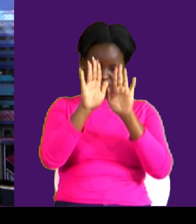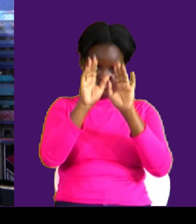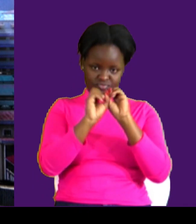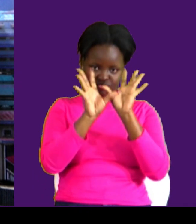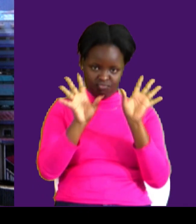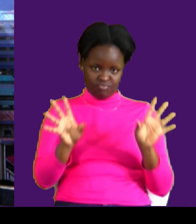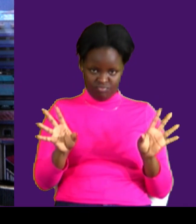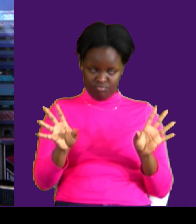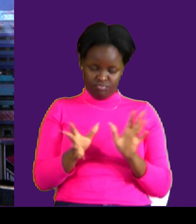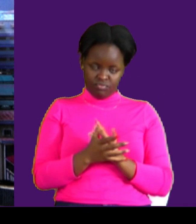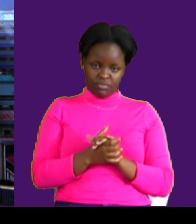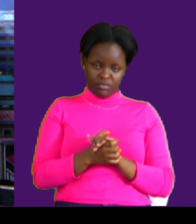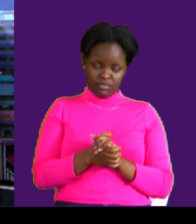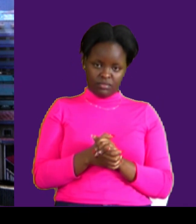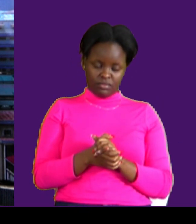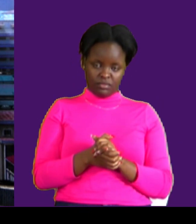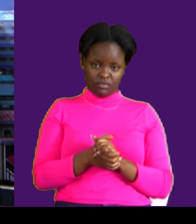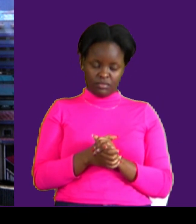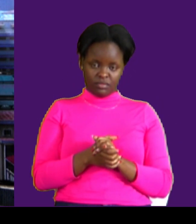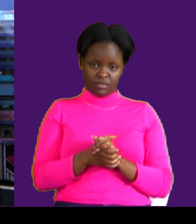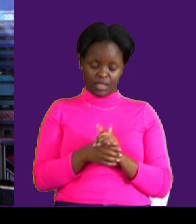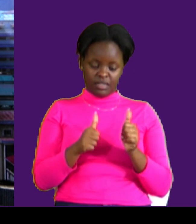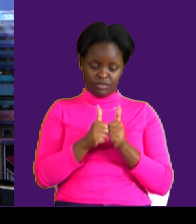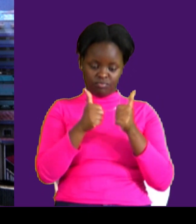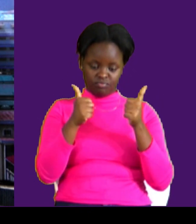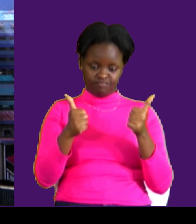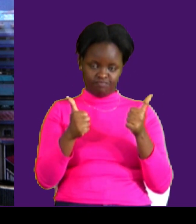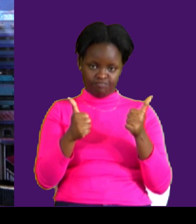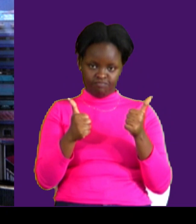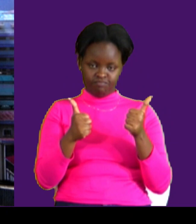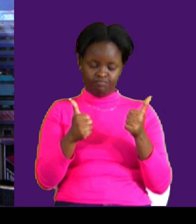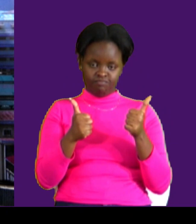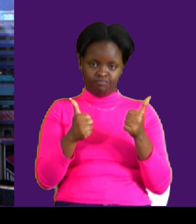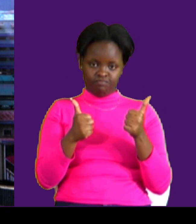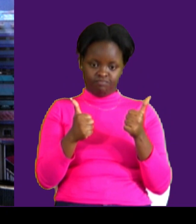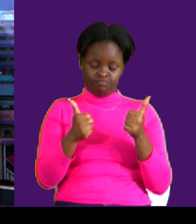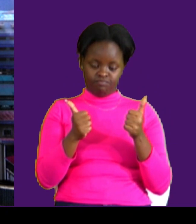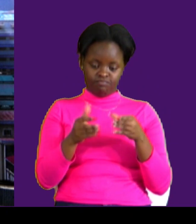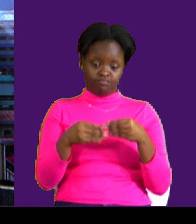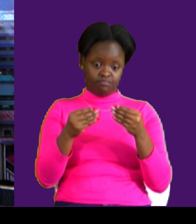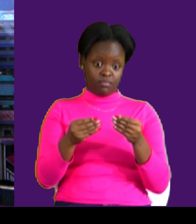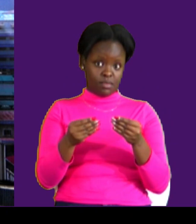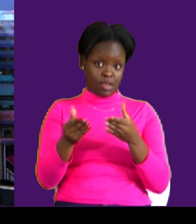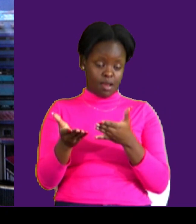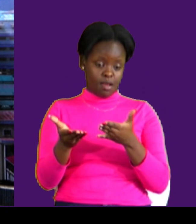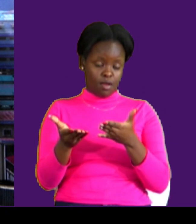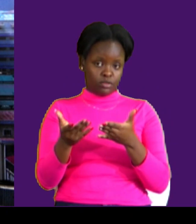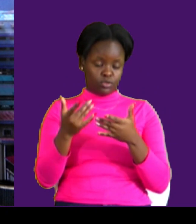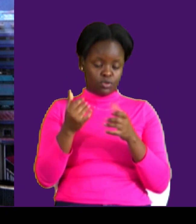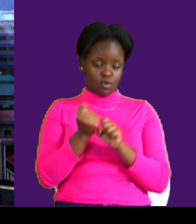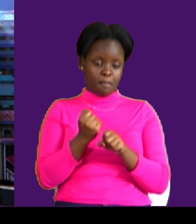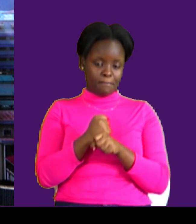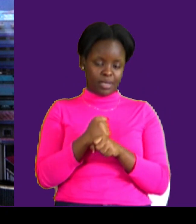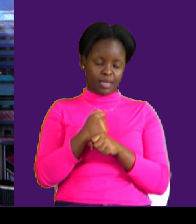and maybe well polished to bring closer a person who may want to